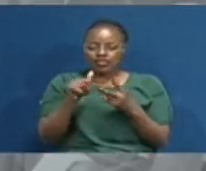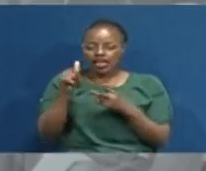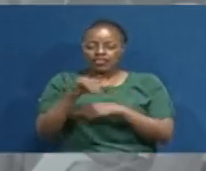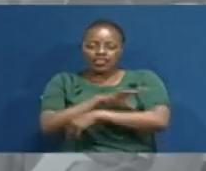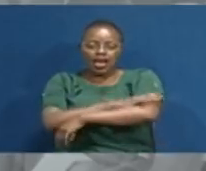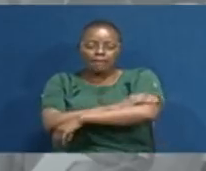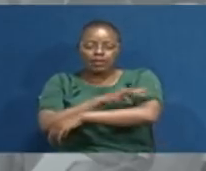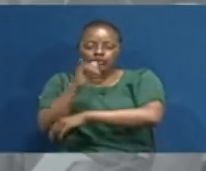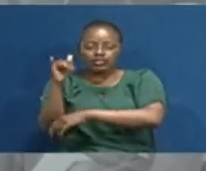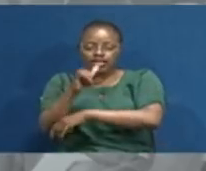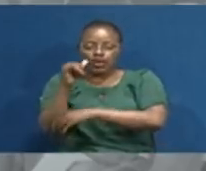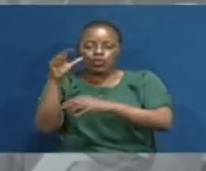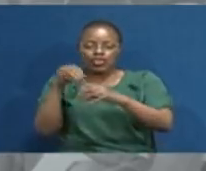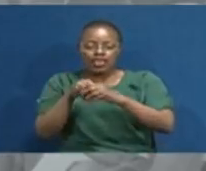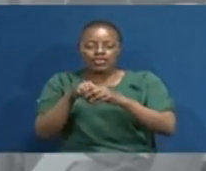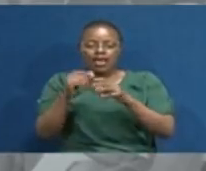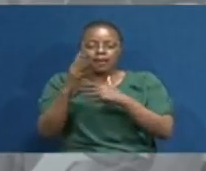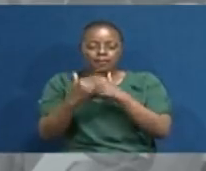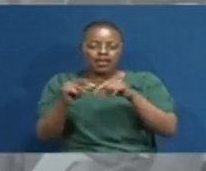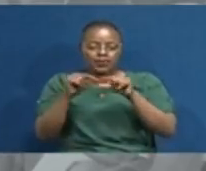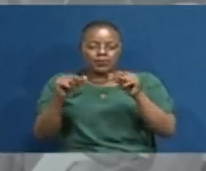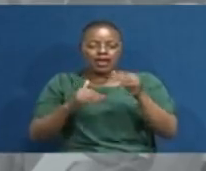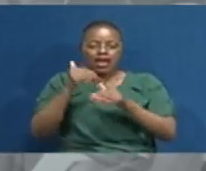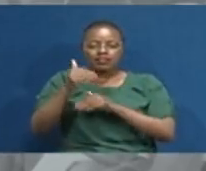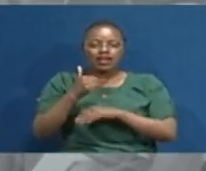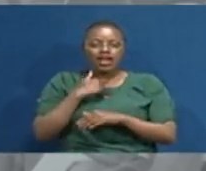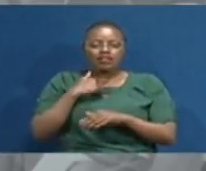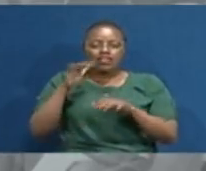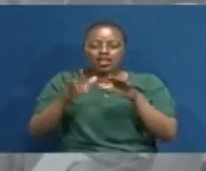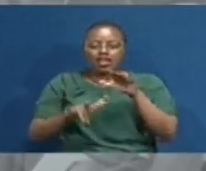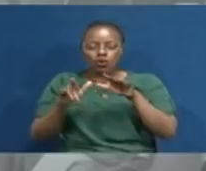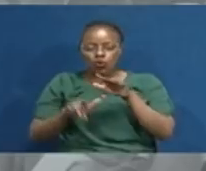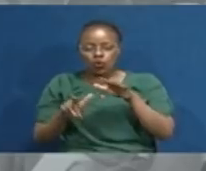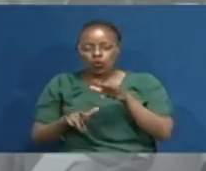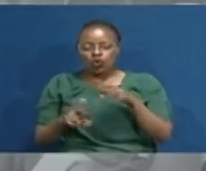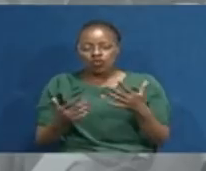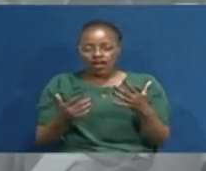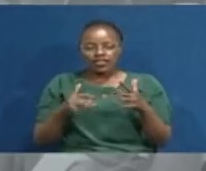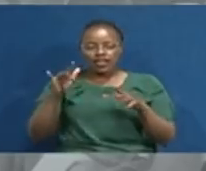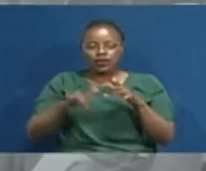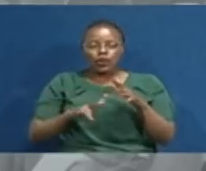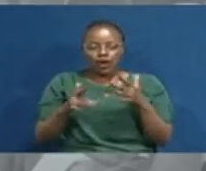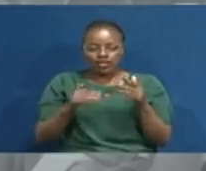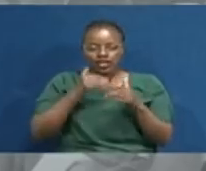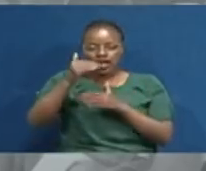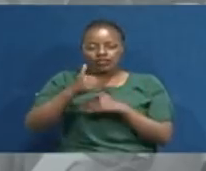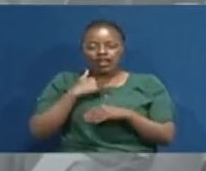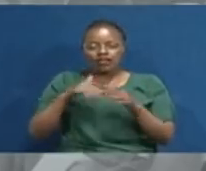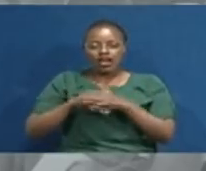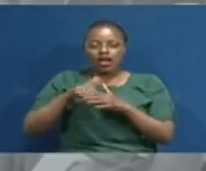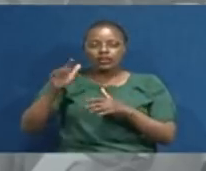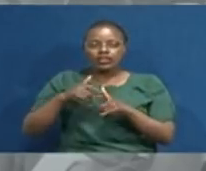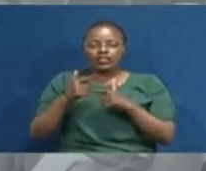the pressure that stays within the blood vessels after it's circulated is the lower reading, the diastolic pressure. Because, of course, after it's been forced